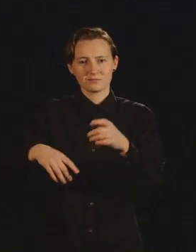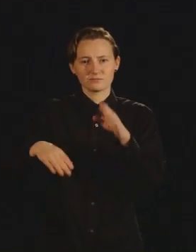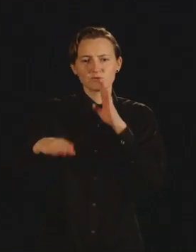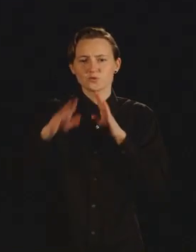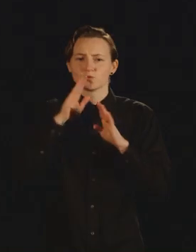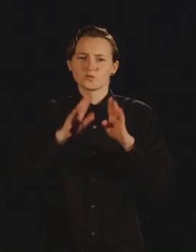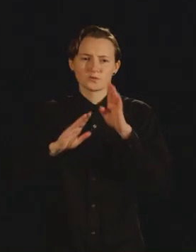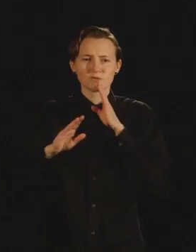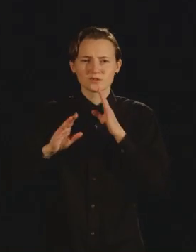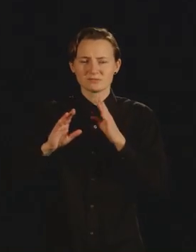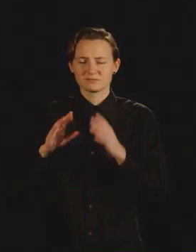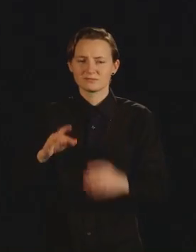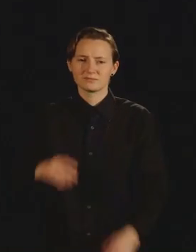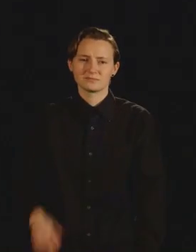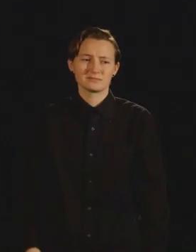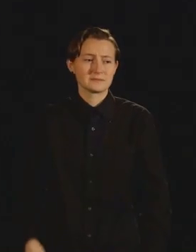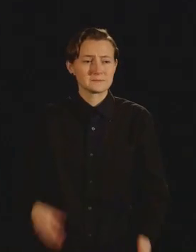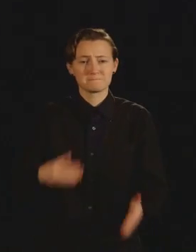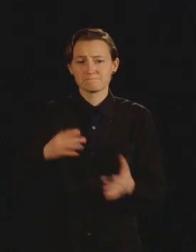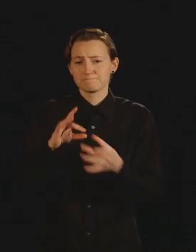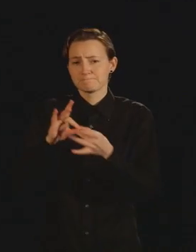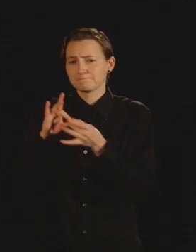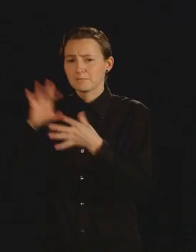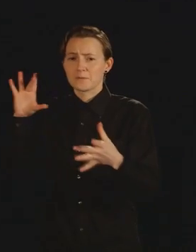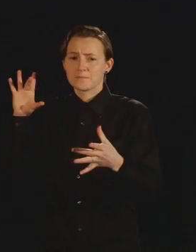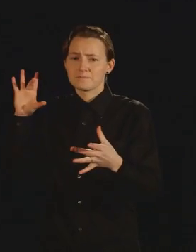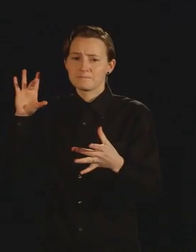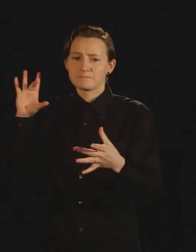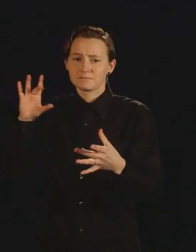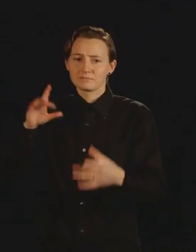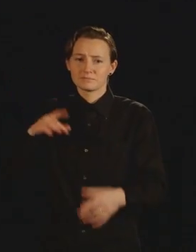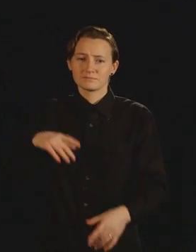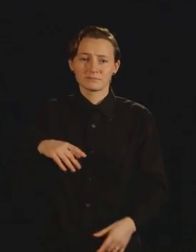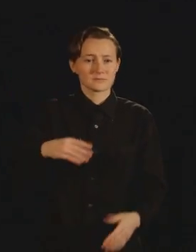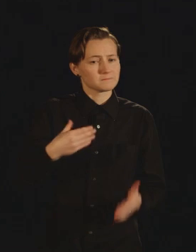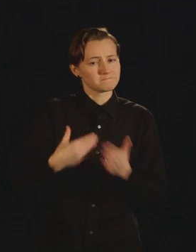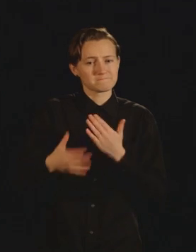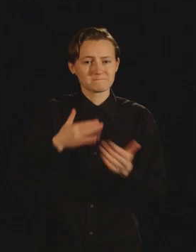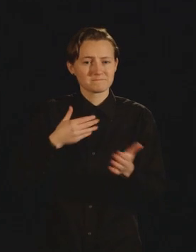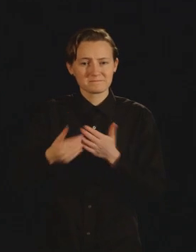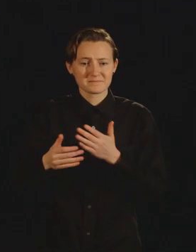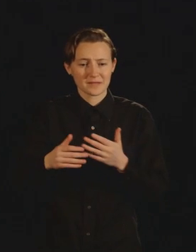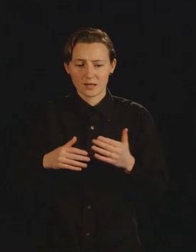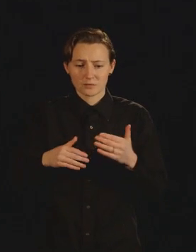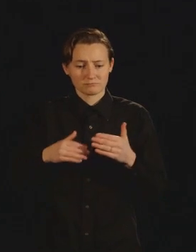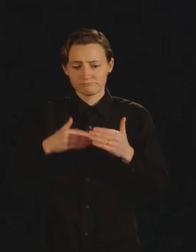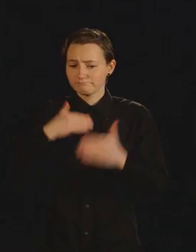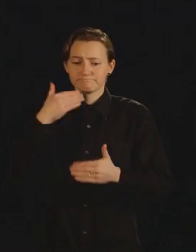Wherever we go together.